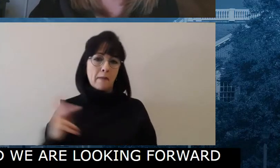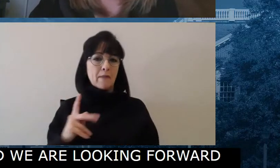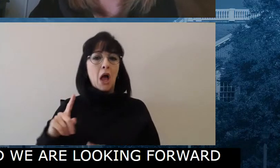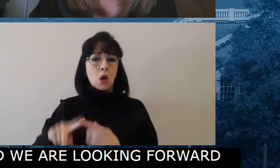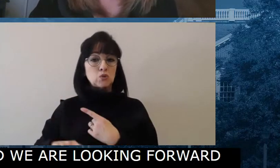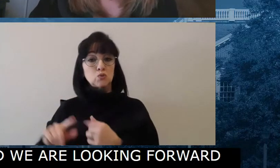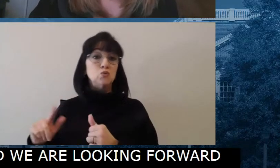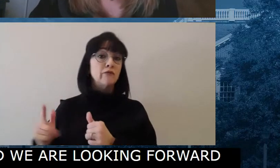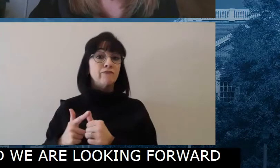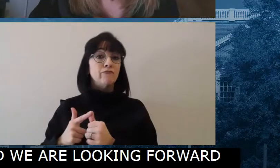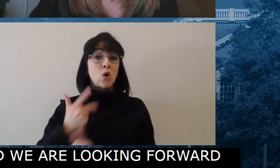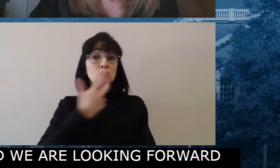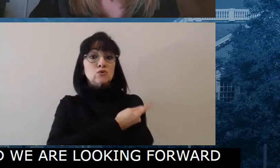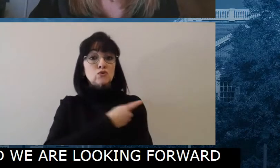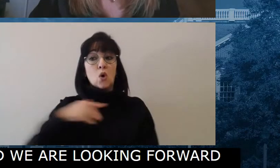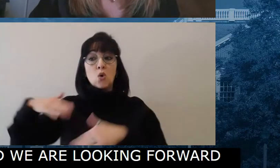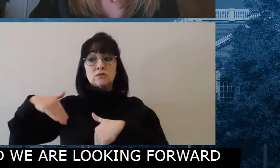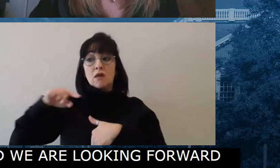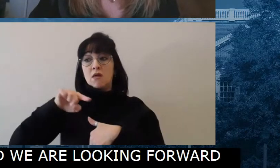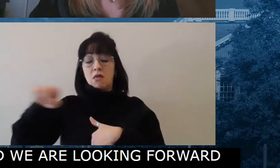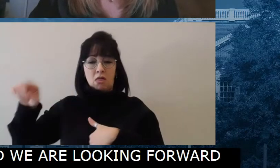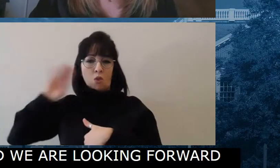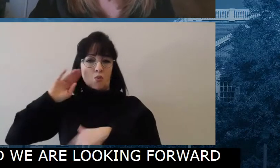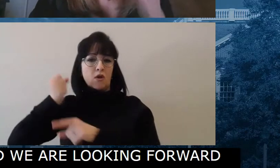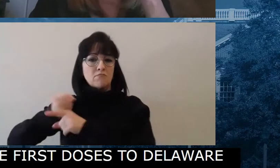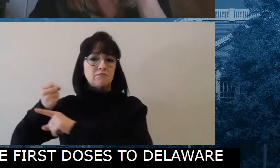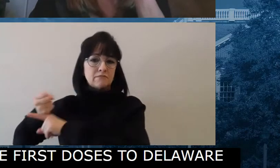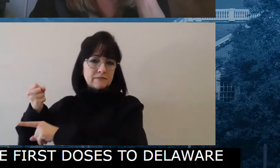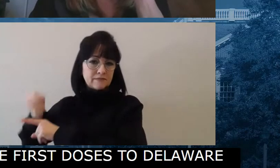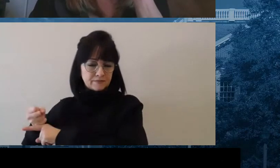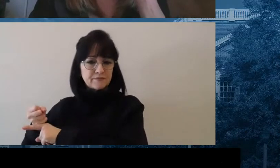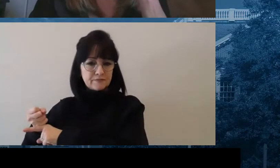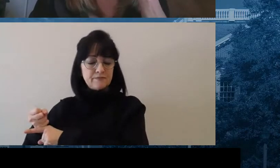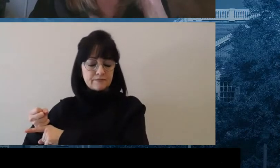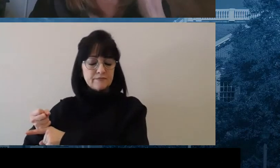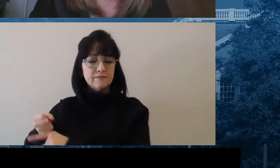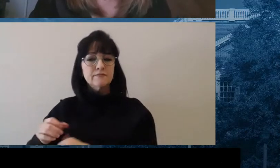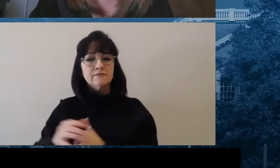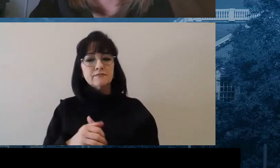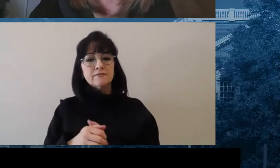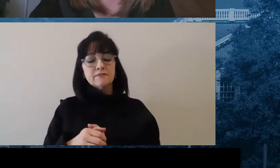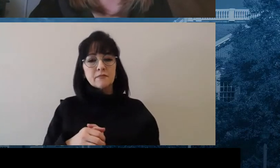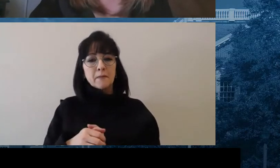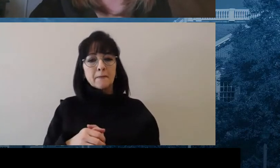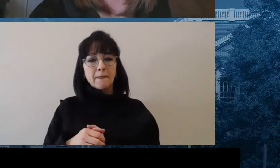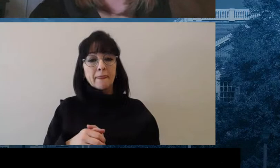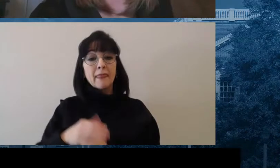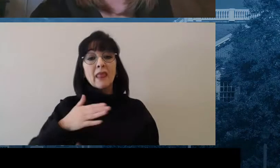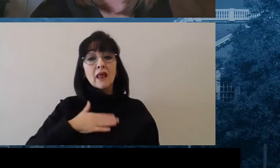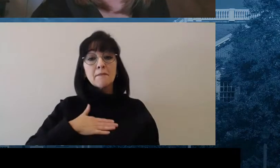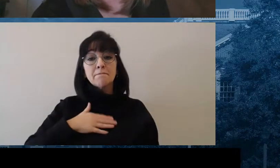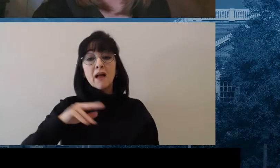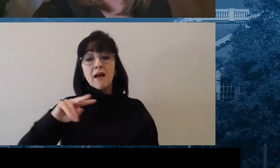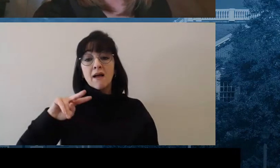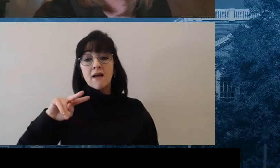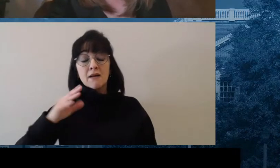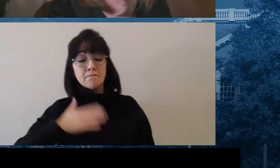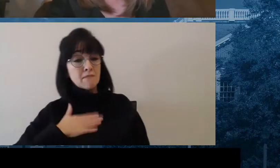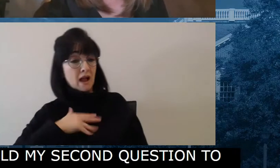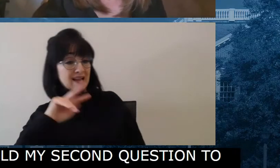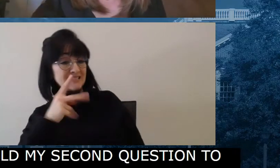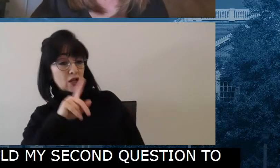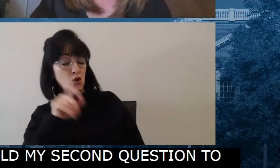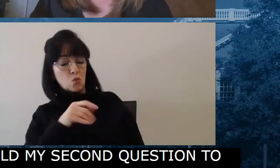seniors. Thank you. I'll yield my second question to Sean Green. All